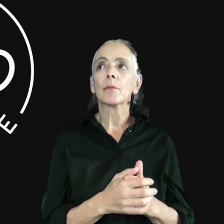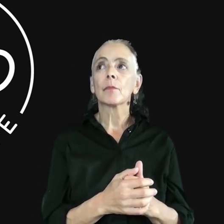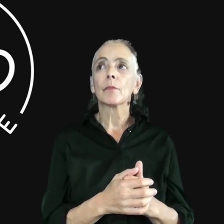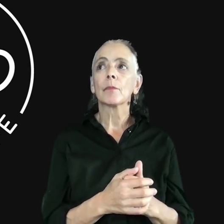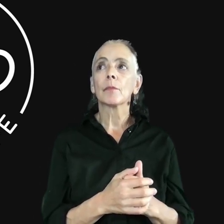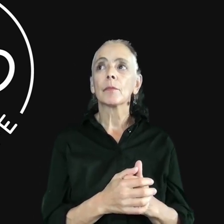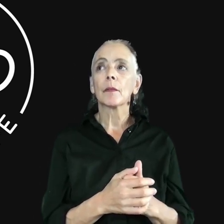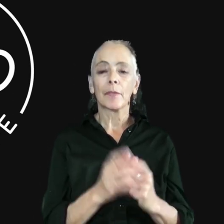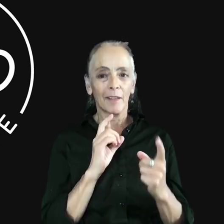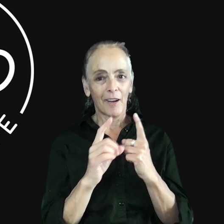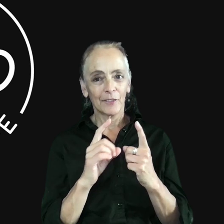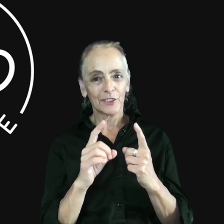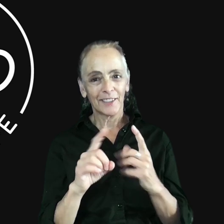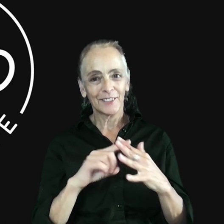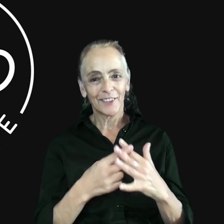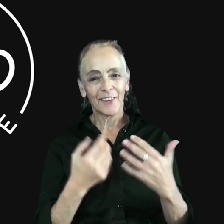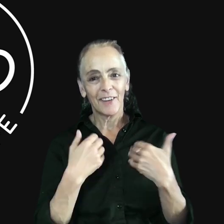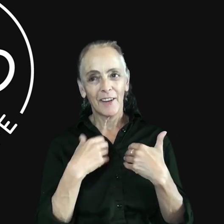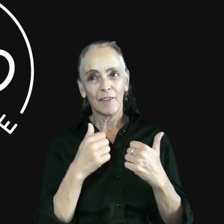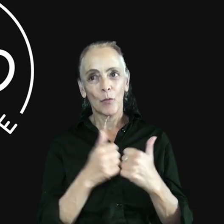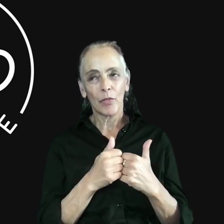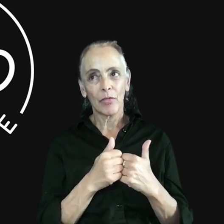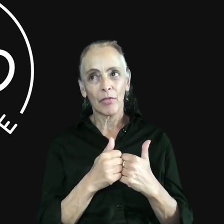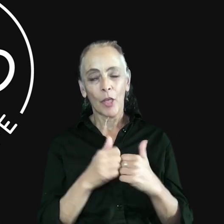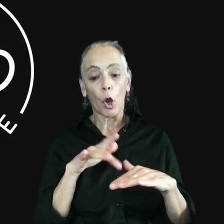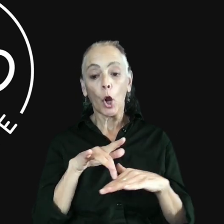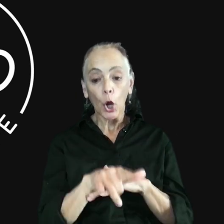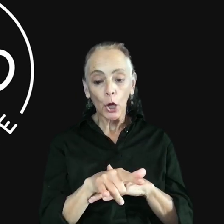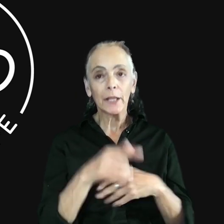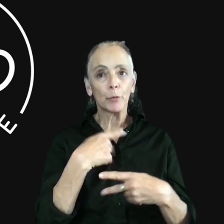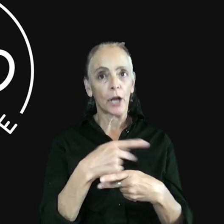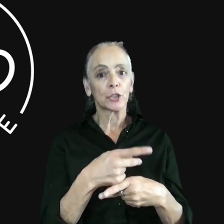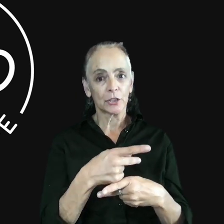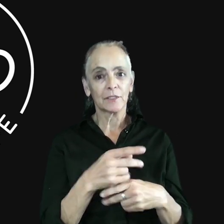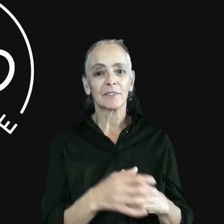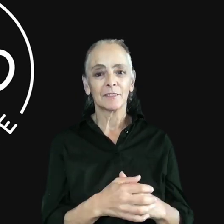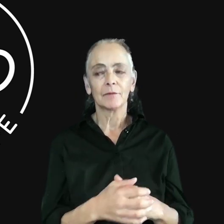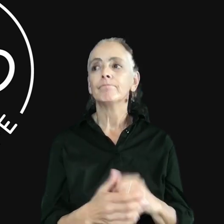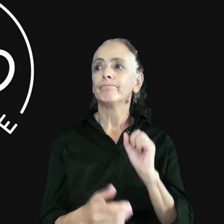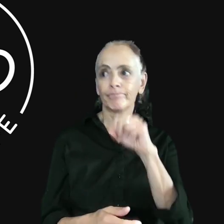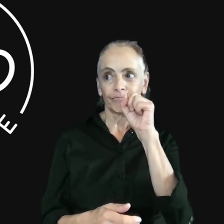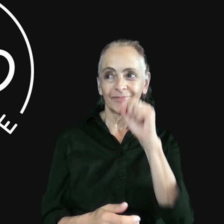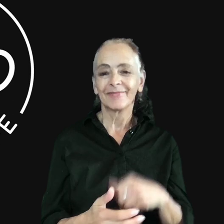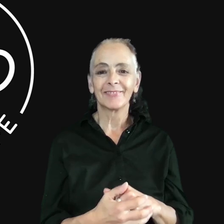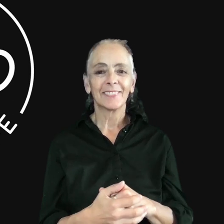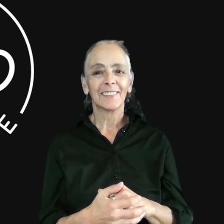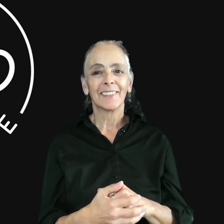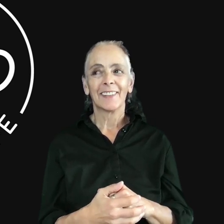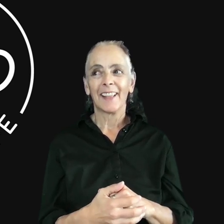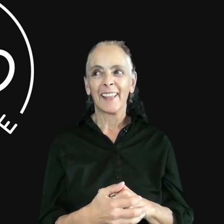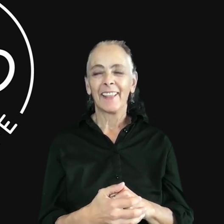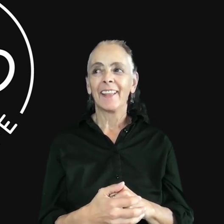conversation that you started to have with these uh very early production you know that was uh yeah uh yeah so maybe you want to keep